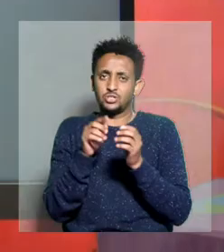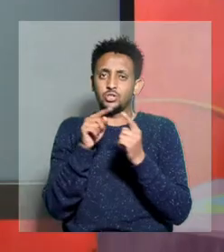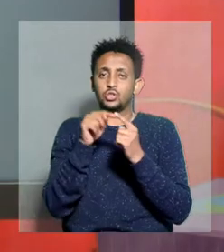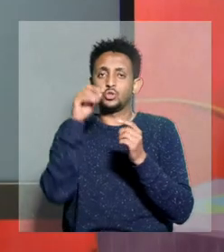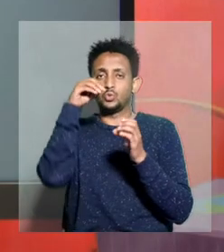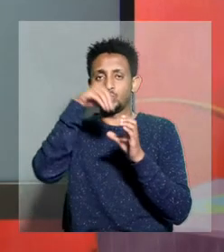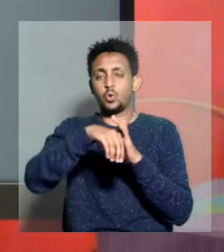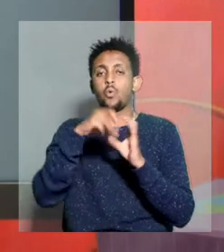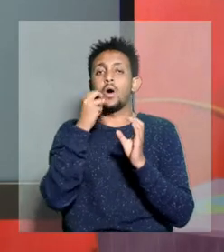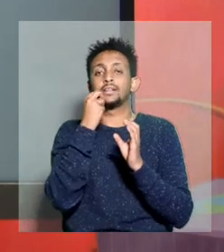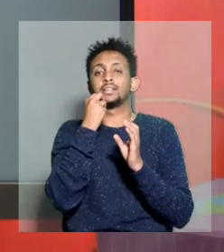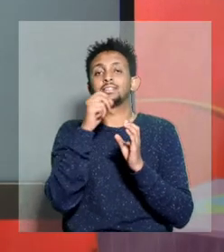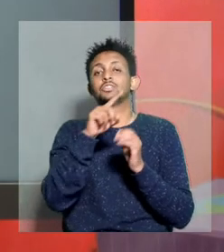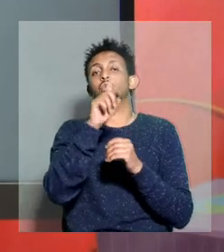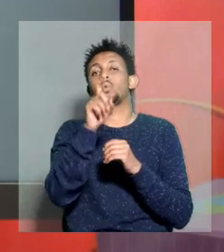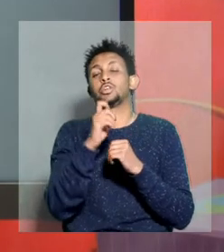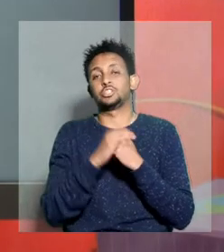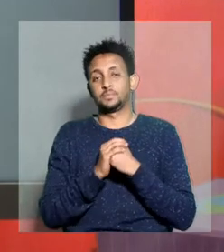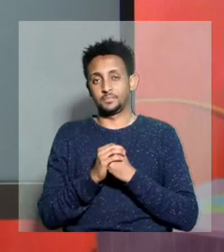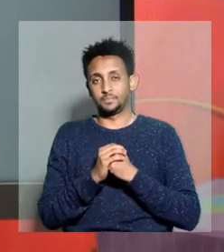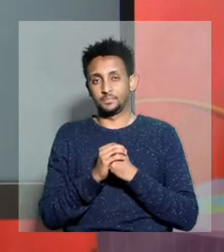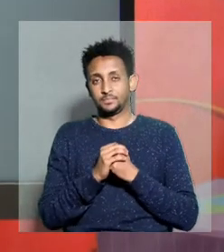the water? That is the question.